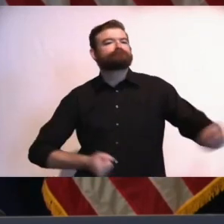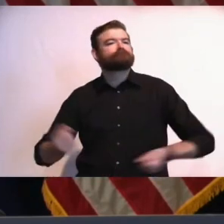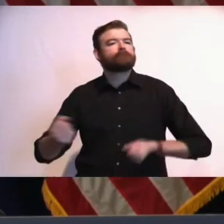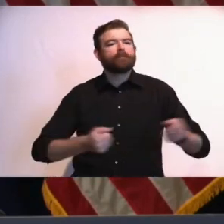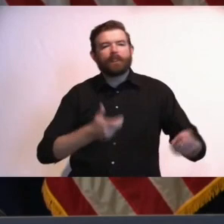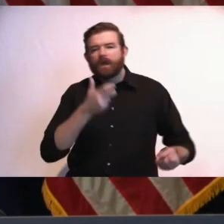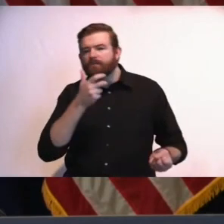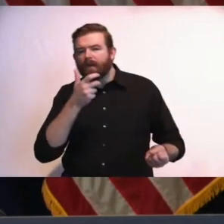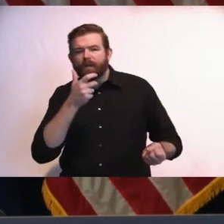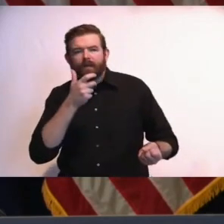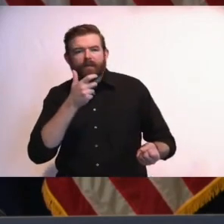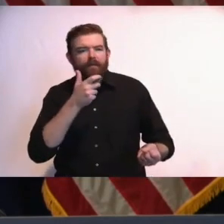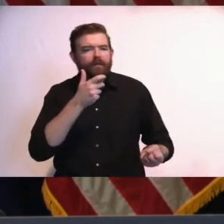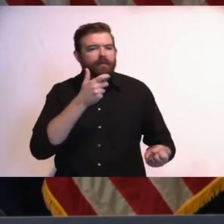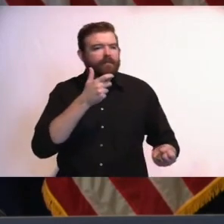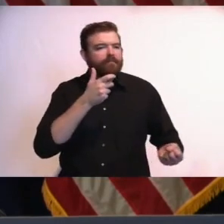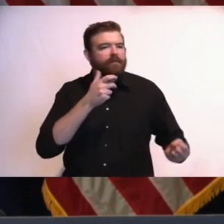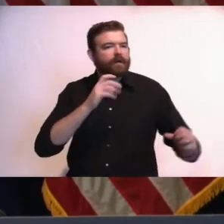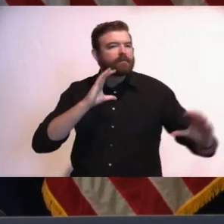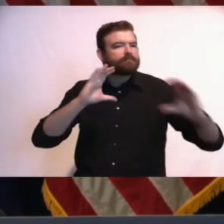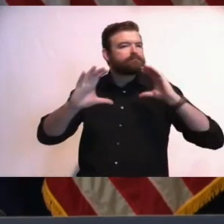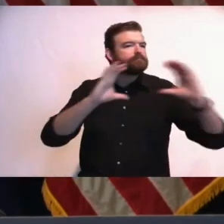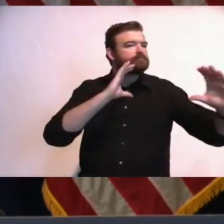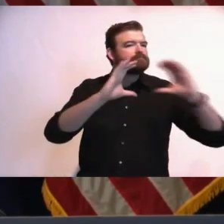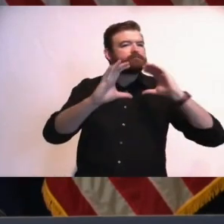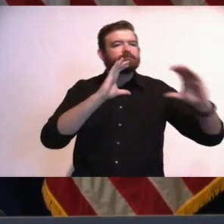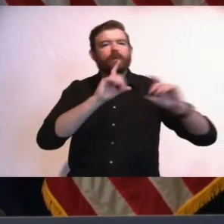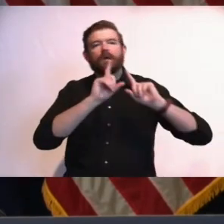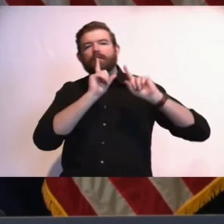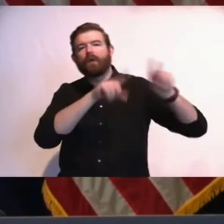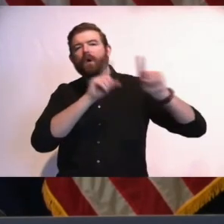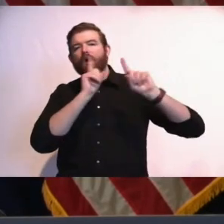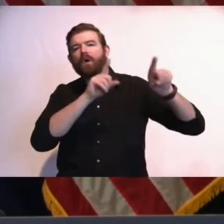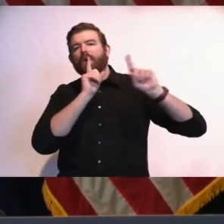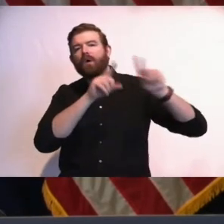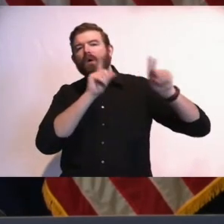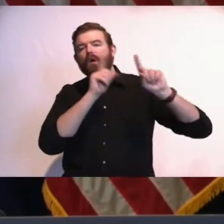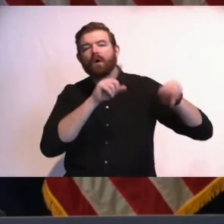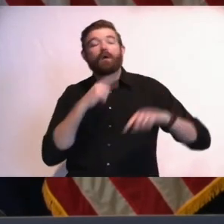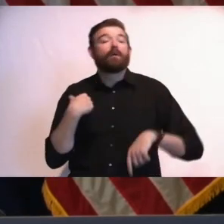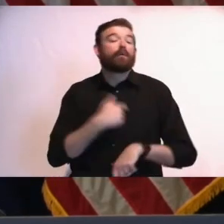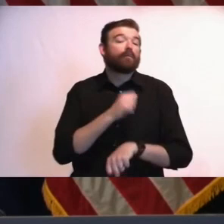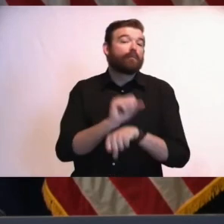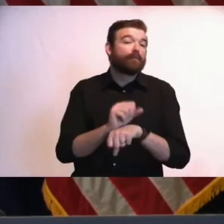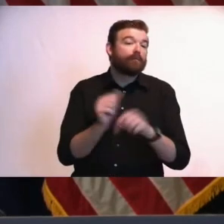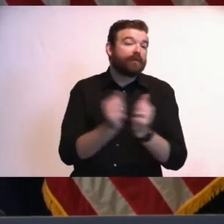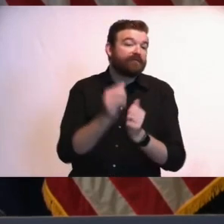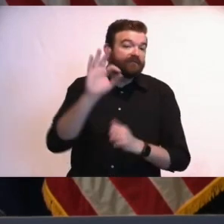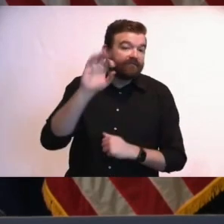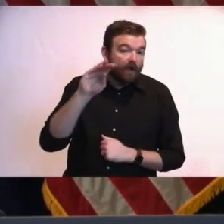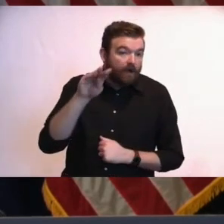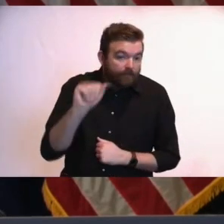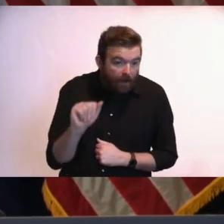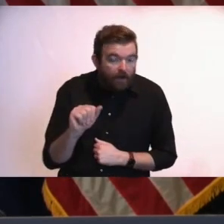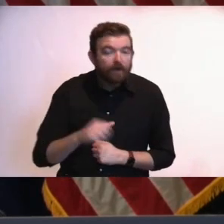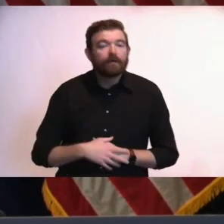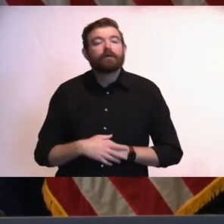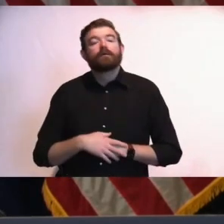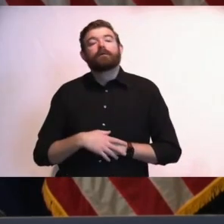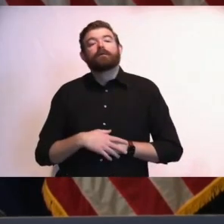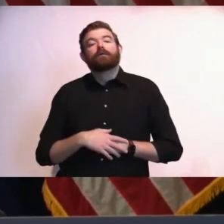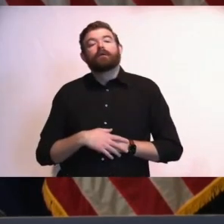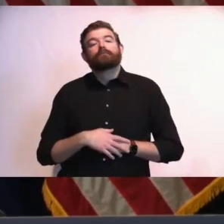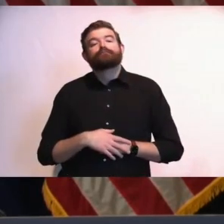there. We are working with FEMA, Health, the EMS task force, on the, as well as with our hospital